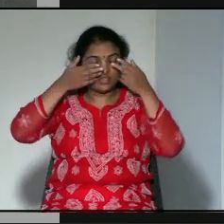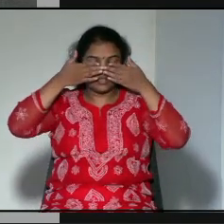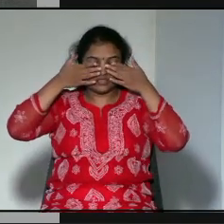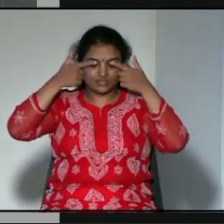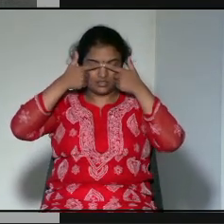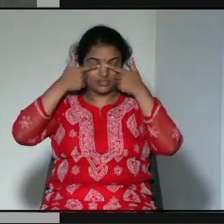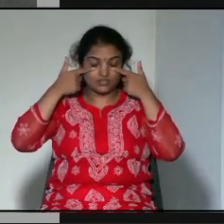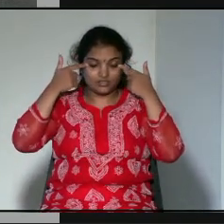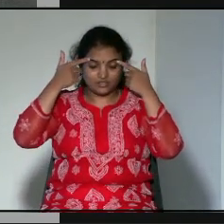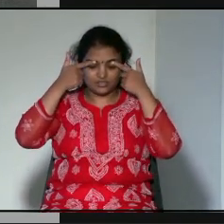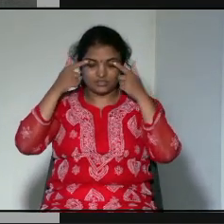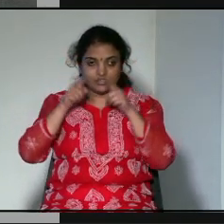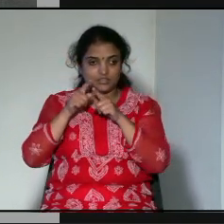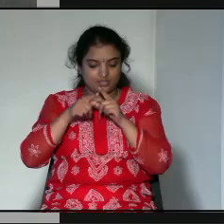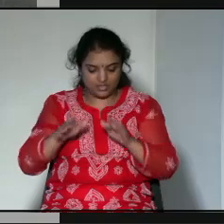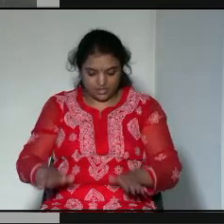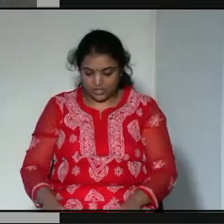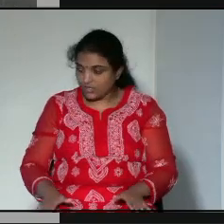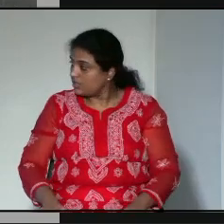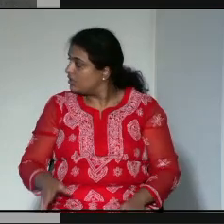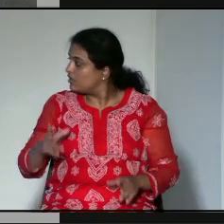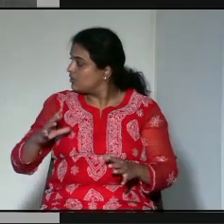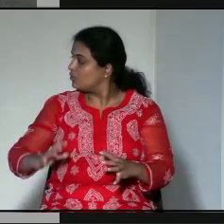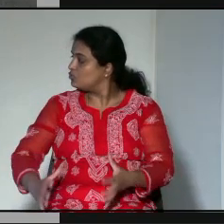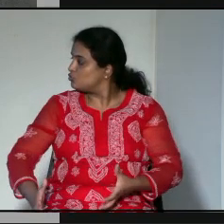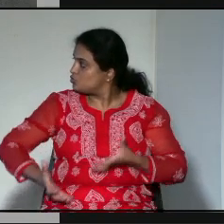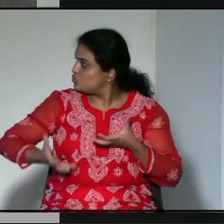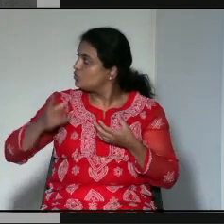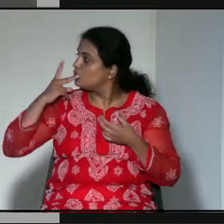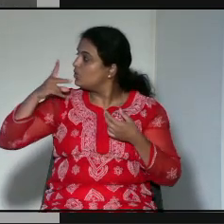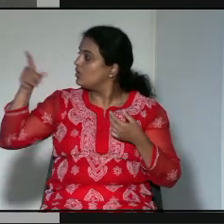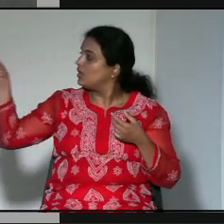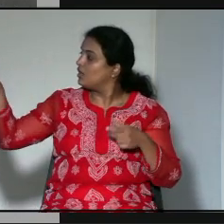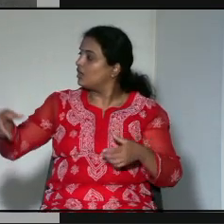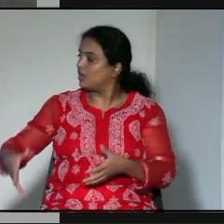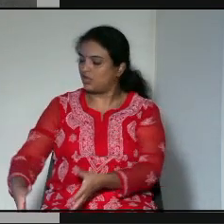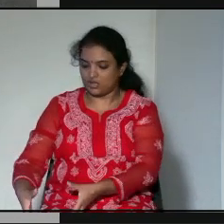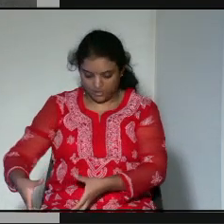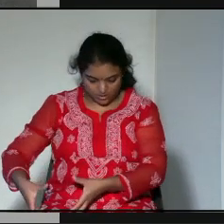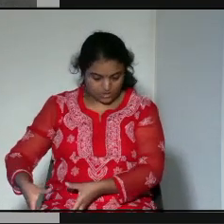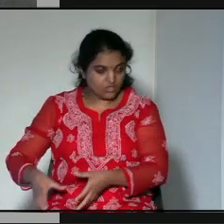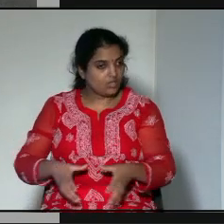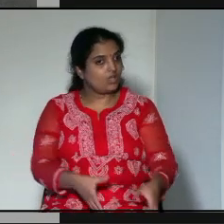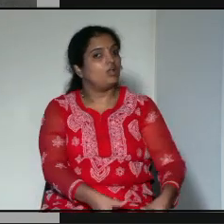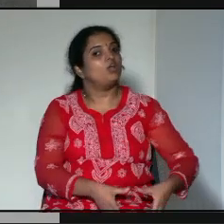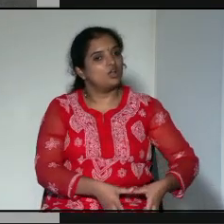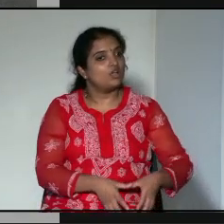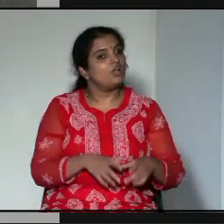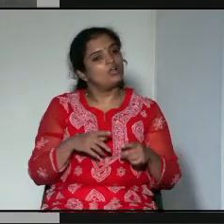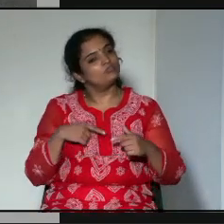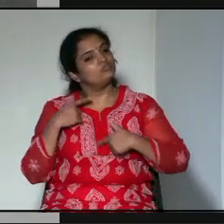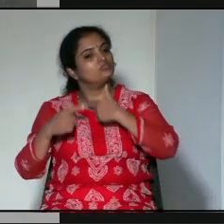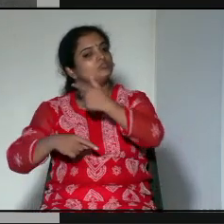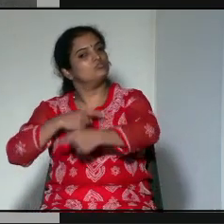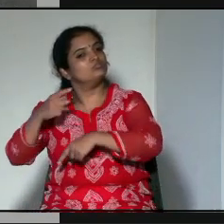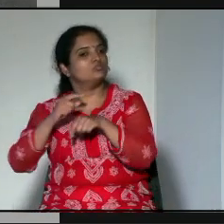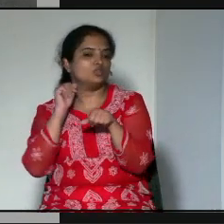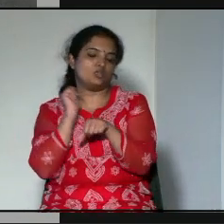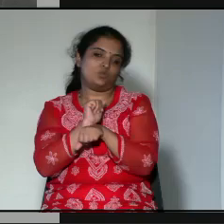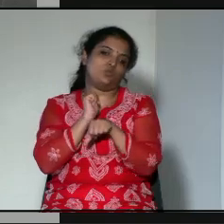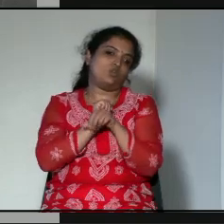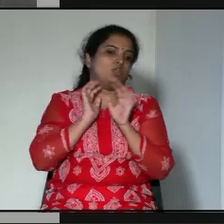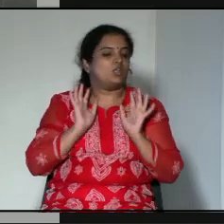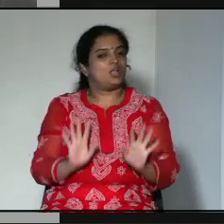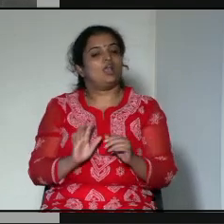and her feet clad in casting shoes would be right there with her team through every stage in the work of the